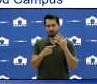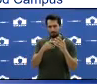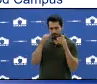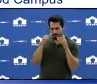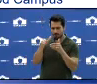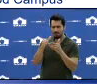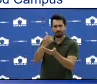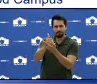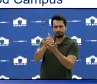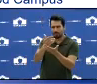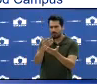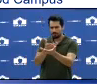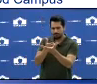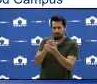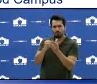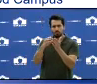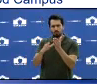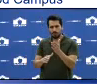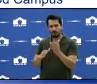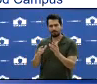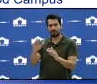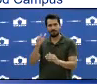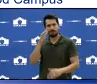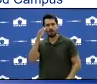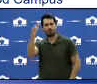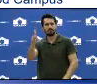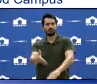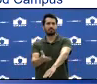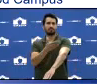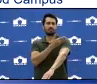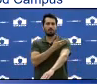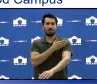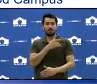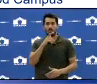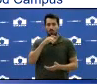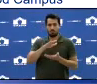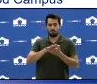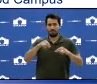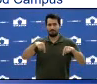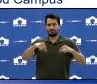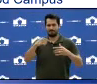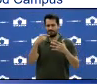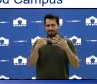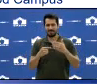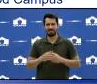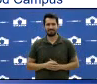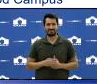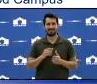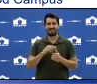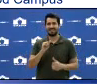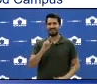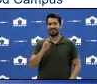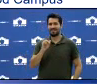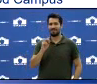and our future. And I'm proud to represent the following campuses in District 1. And that's Advanced